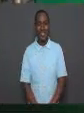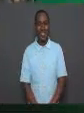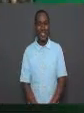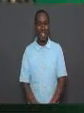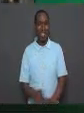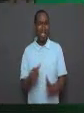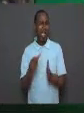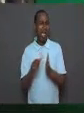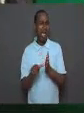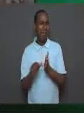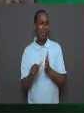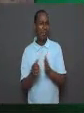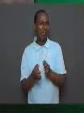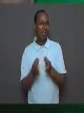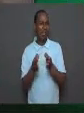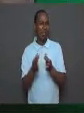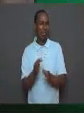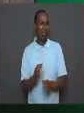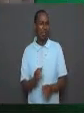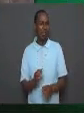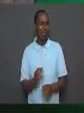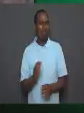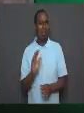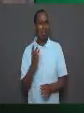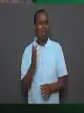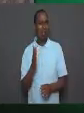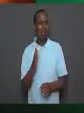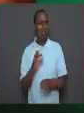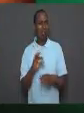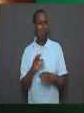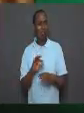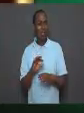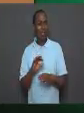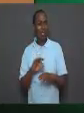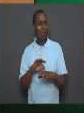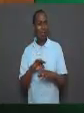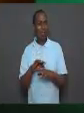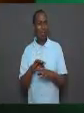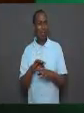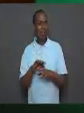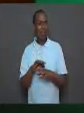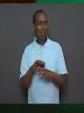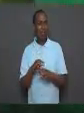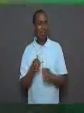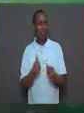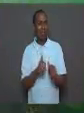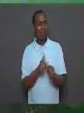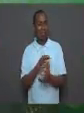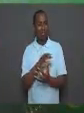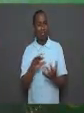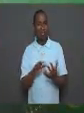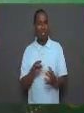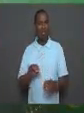Amoebic dysentery is a type of inflamed disorder in the intestine that